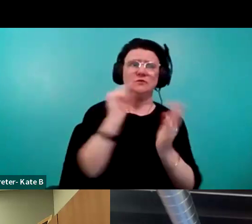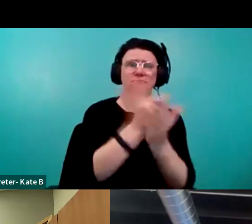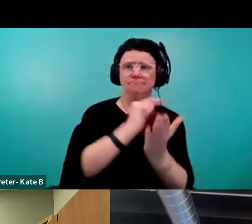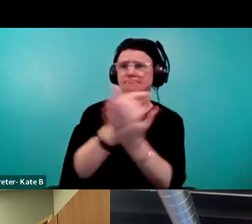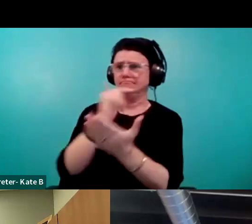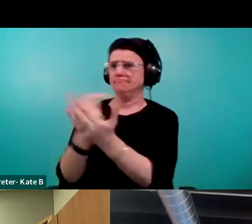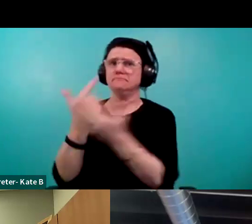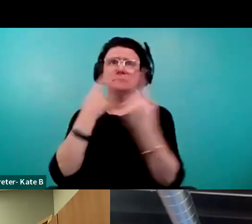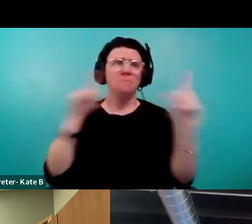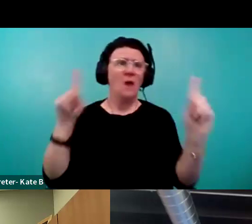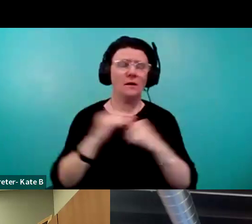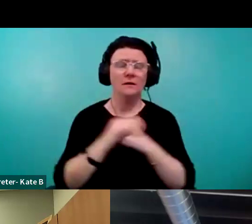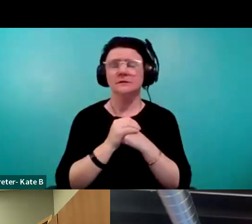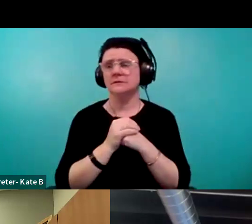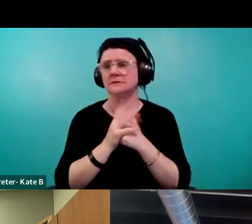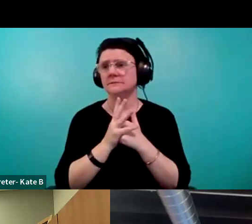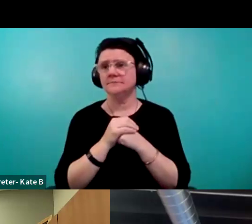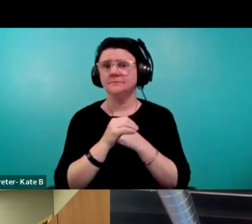program doing